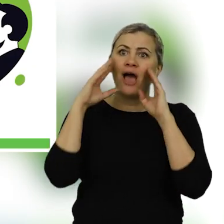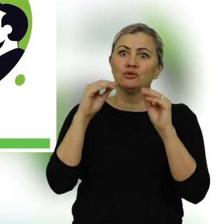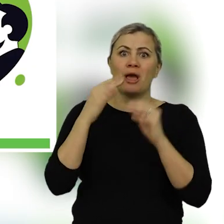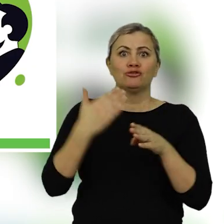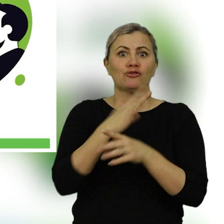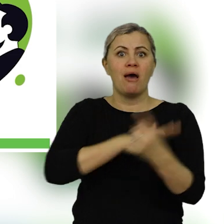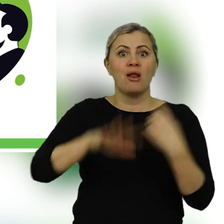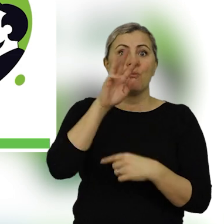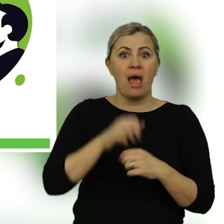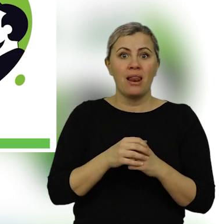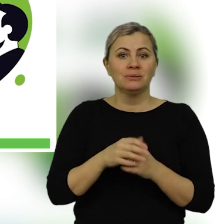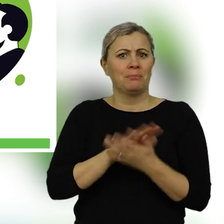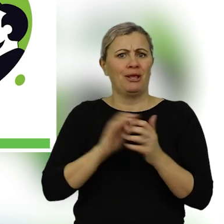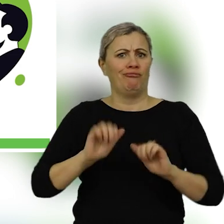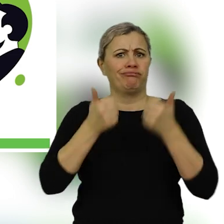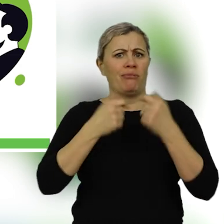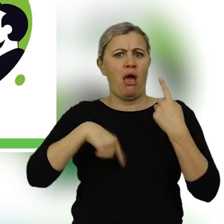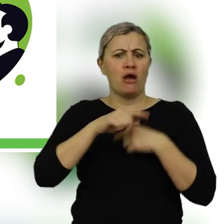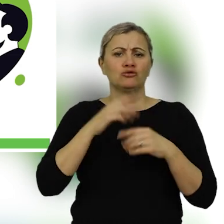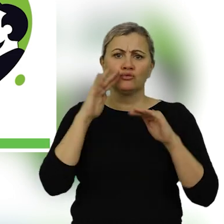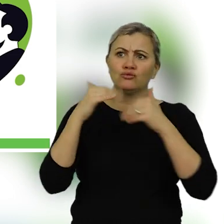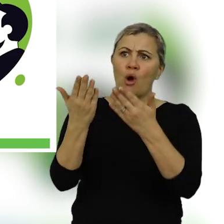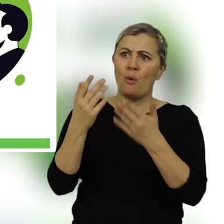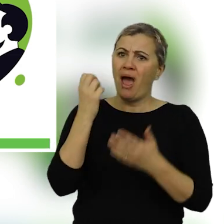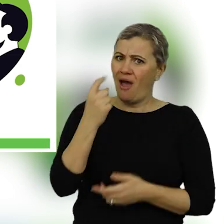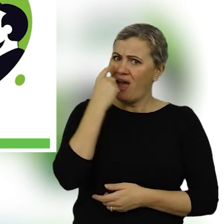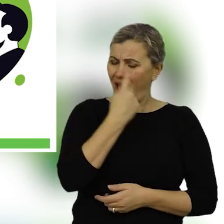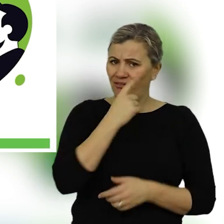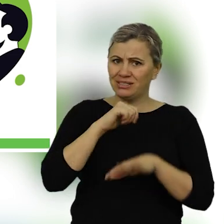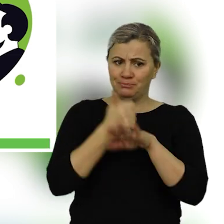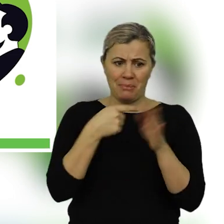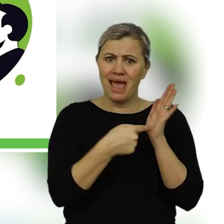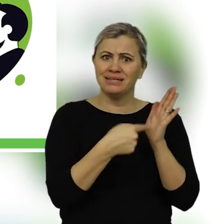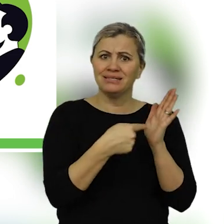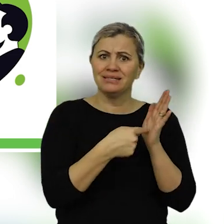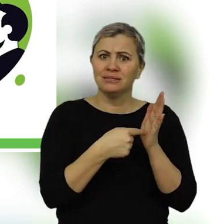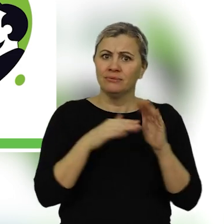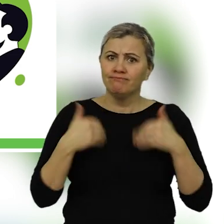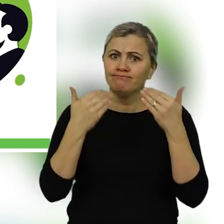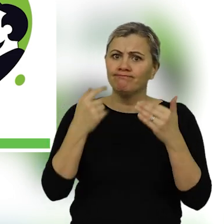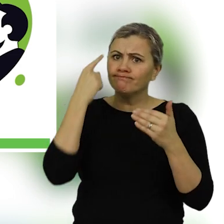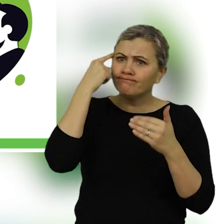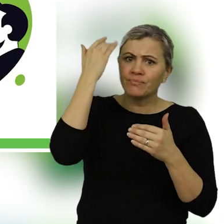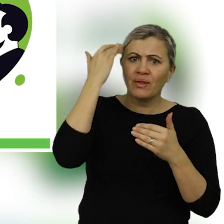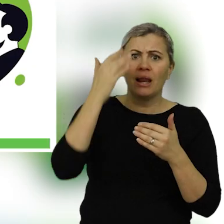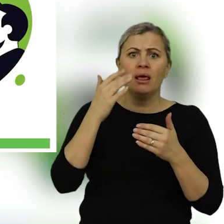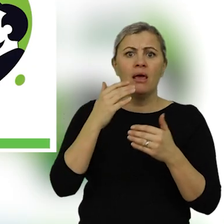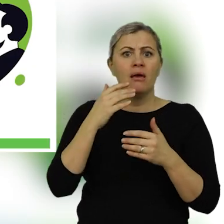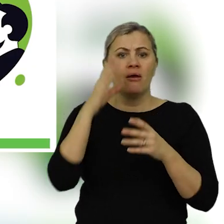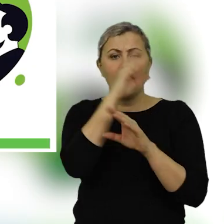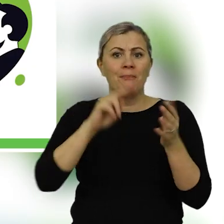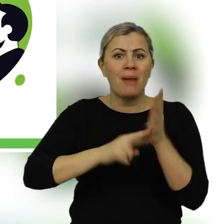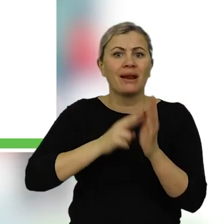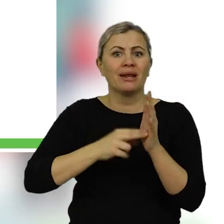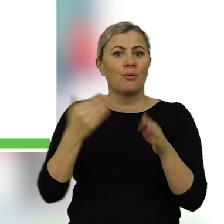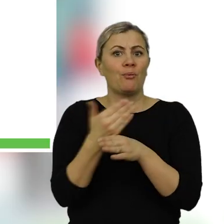in an excellent position to provide evidence-based advice and forward-looking insights that inform workforce planning and policy